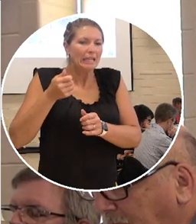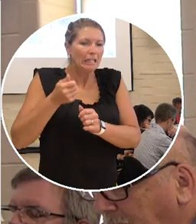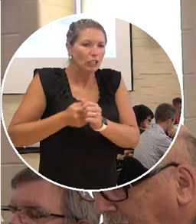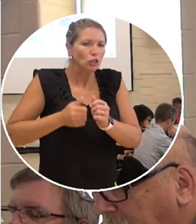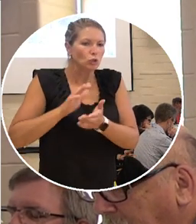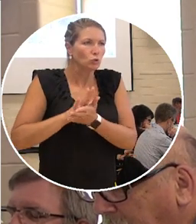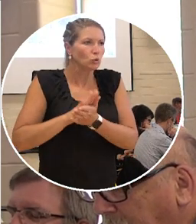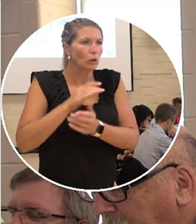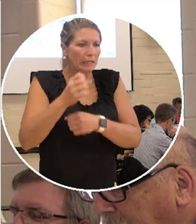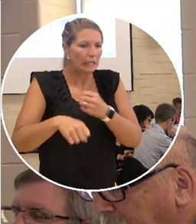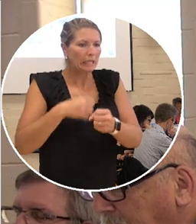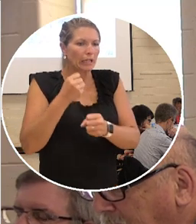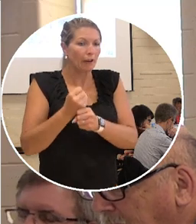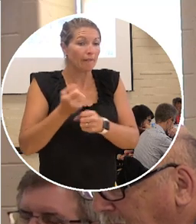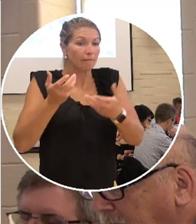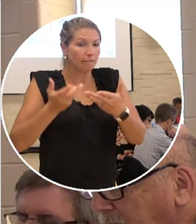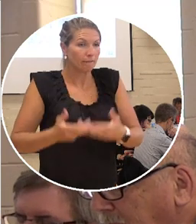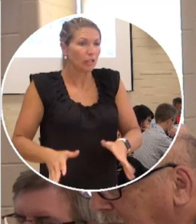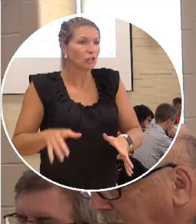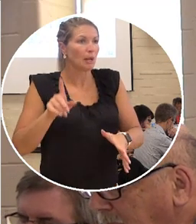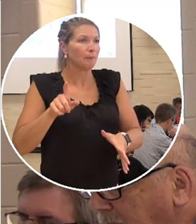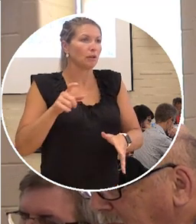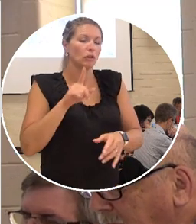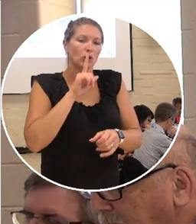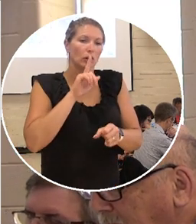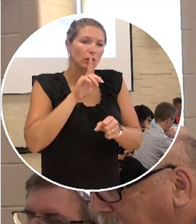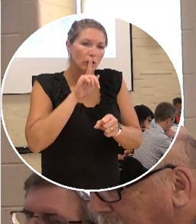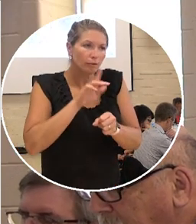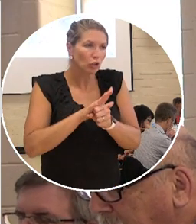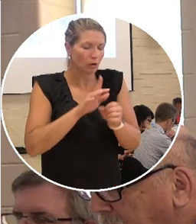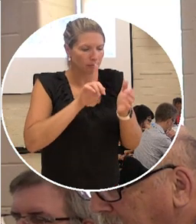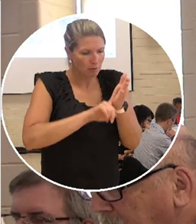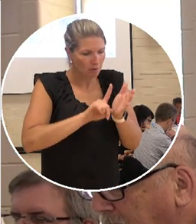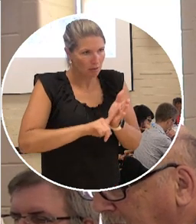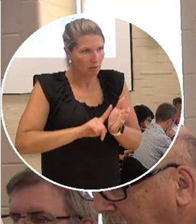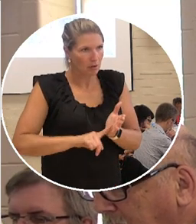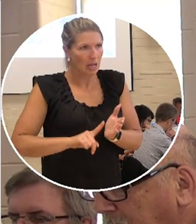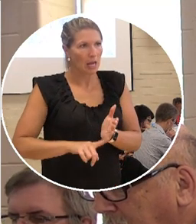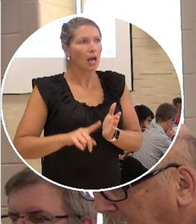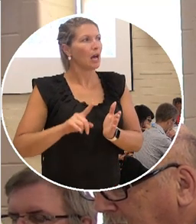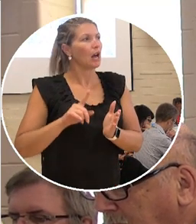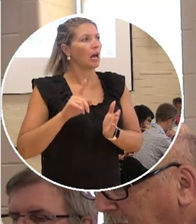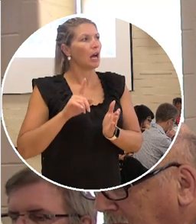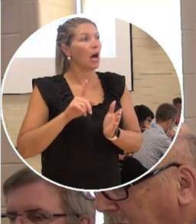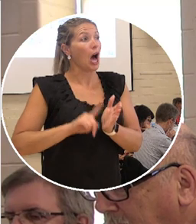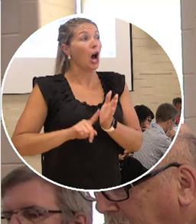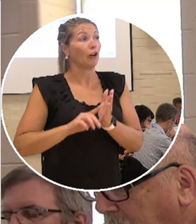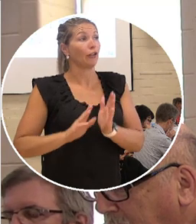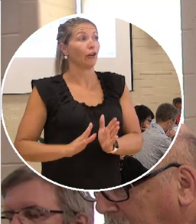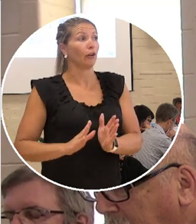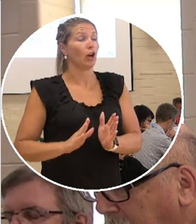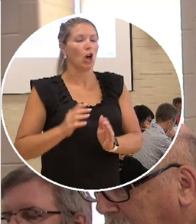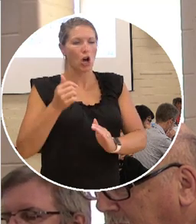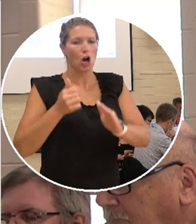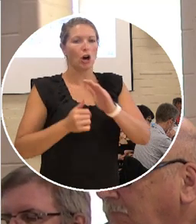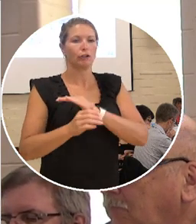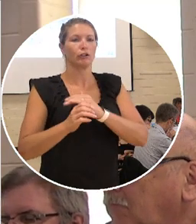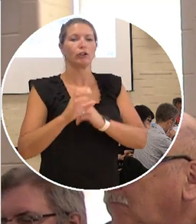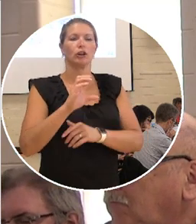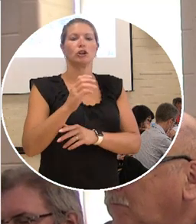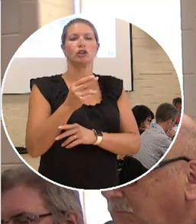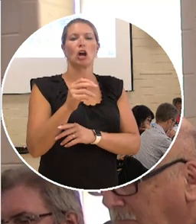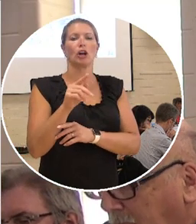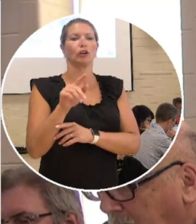year detailed statements of its accounts audited by a person licensed under the Chartered Professional Accountants and